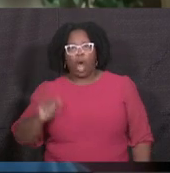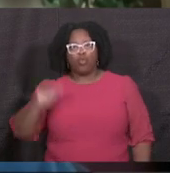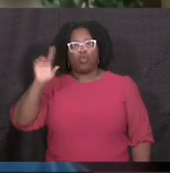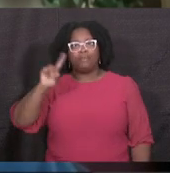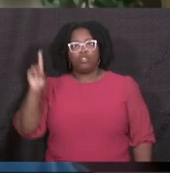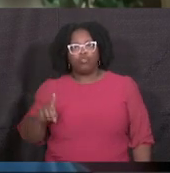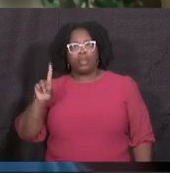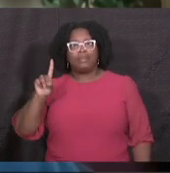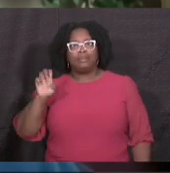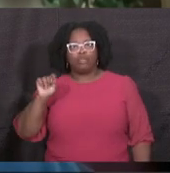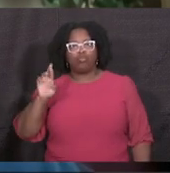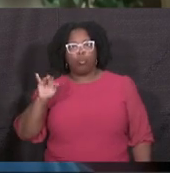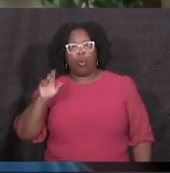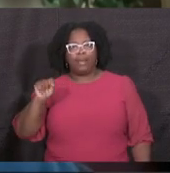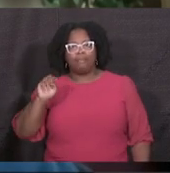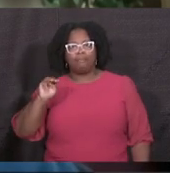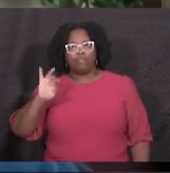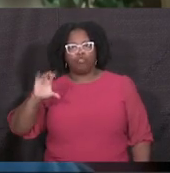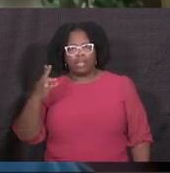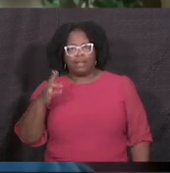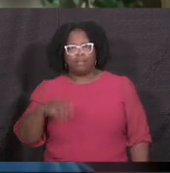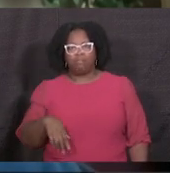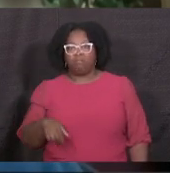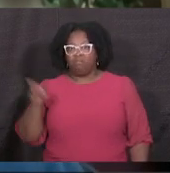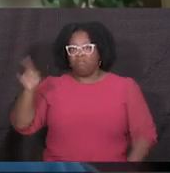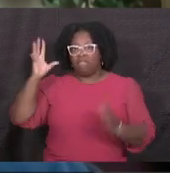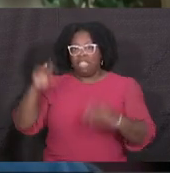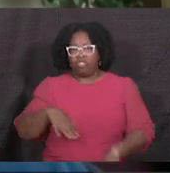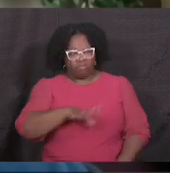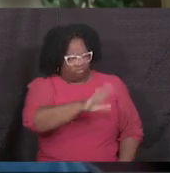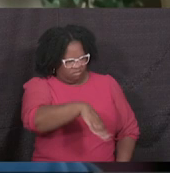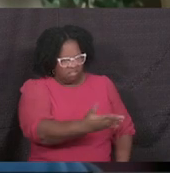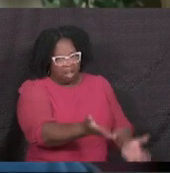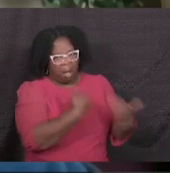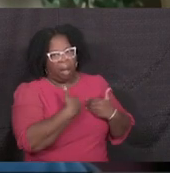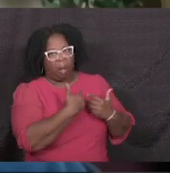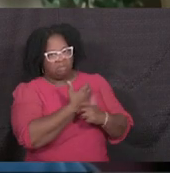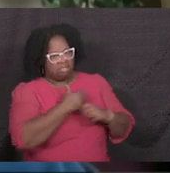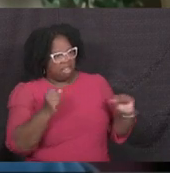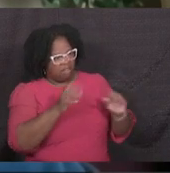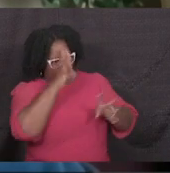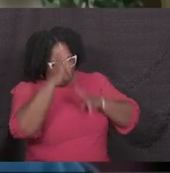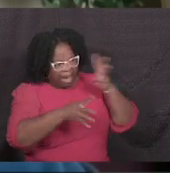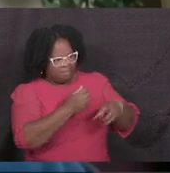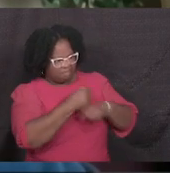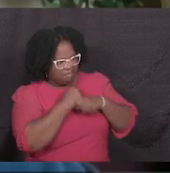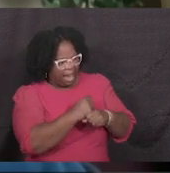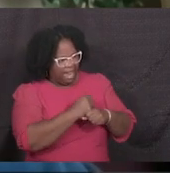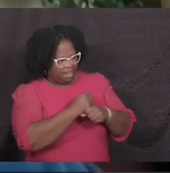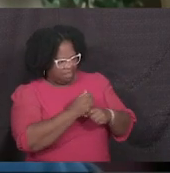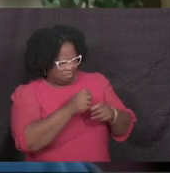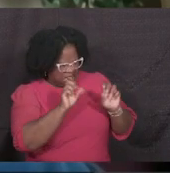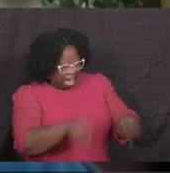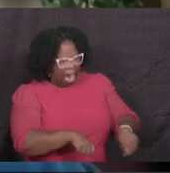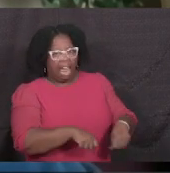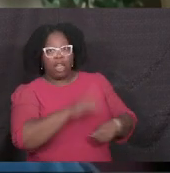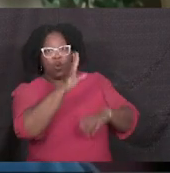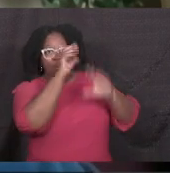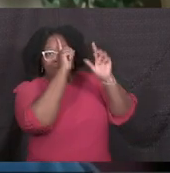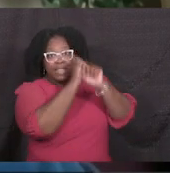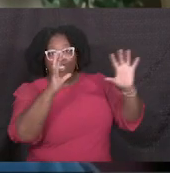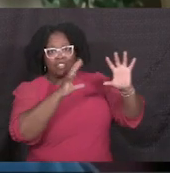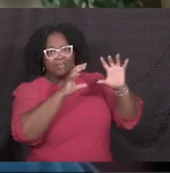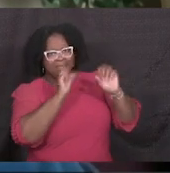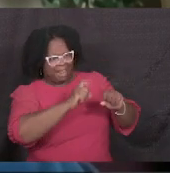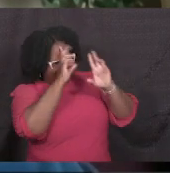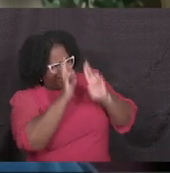an artist and said, you can come here and you can be safe to create. You can make things. And we can honor your vision and do